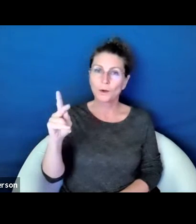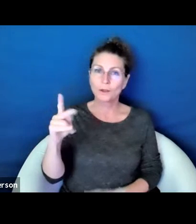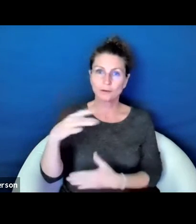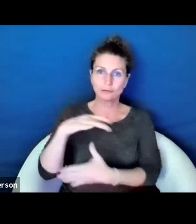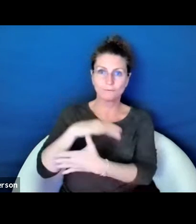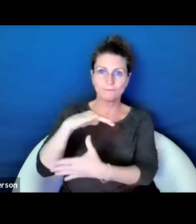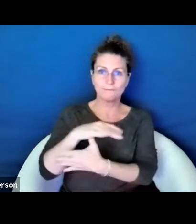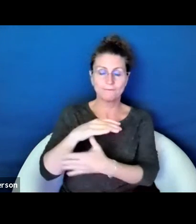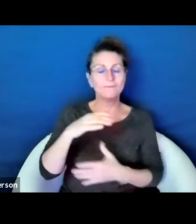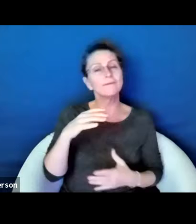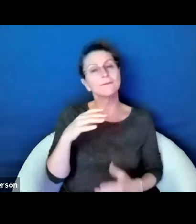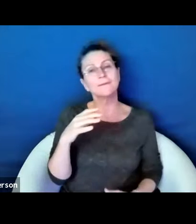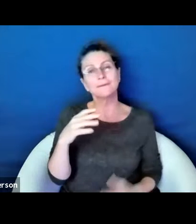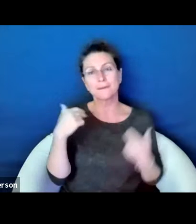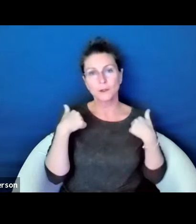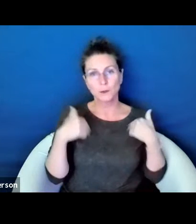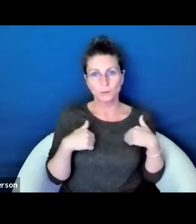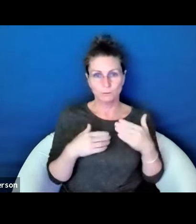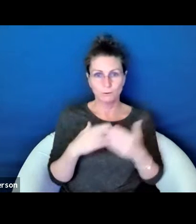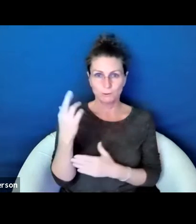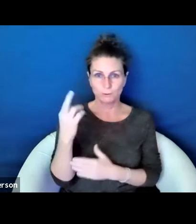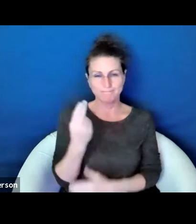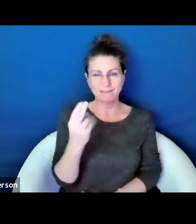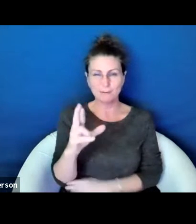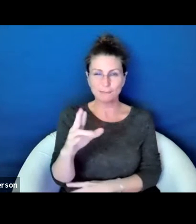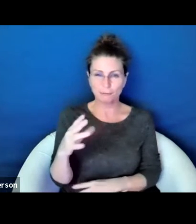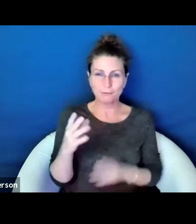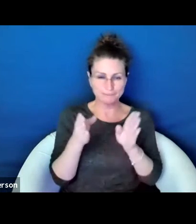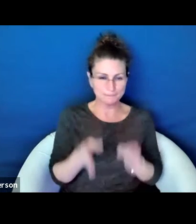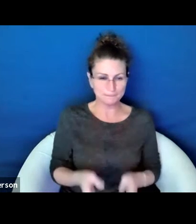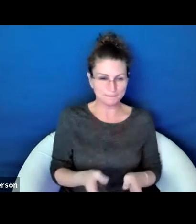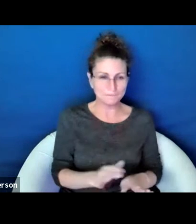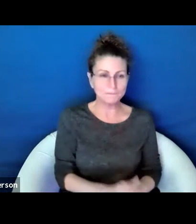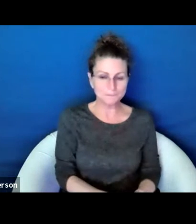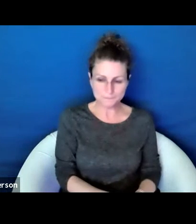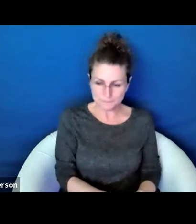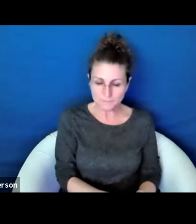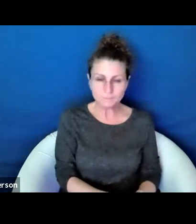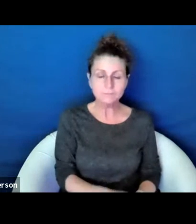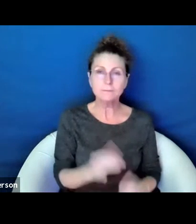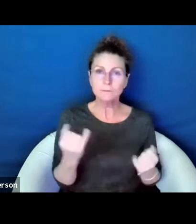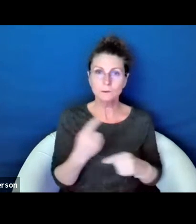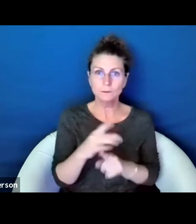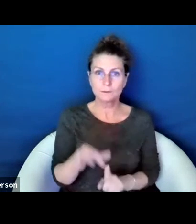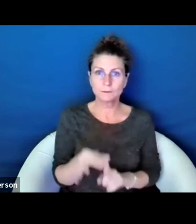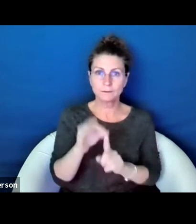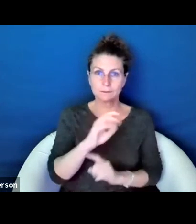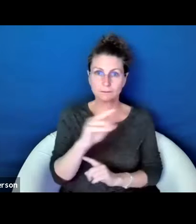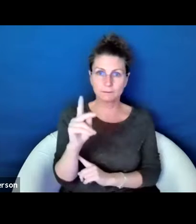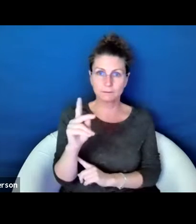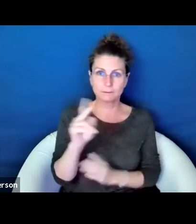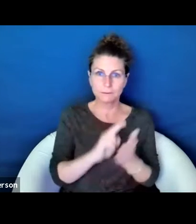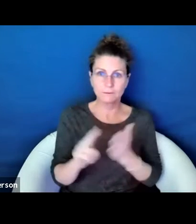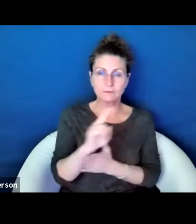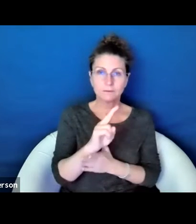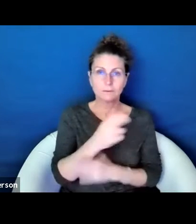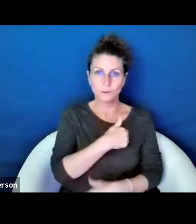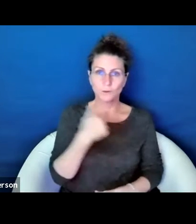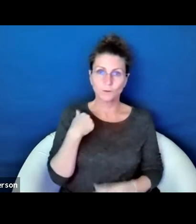Officer. I have the distinct pleasure of welcoming you to today's special York University Toronto Public